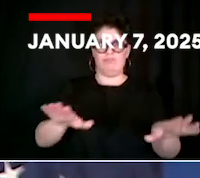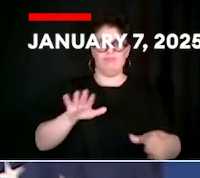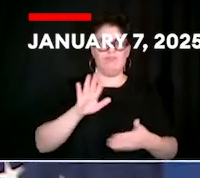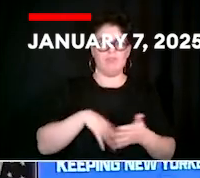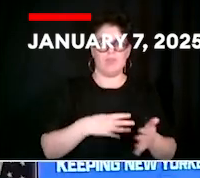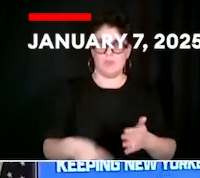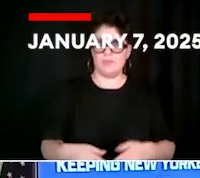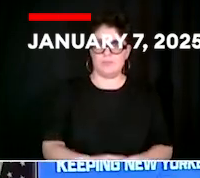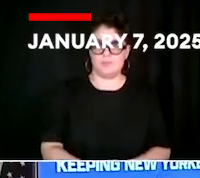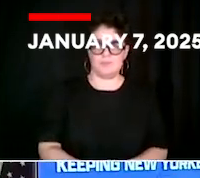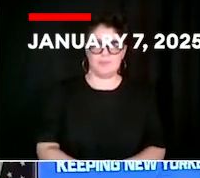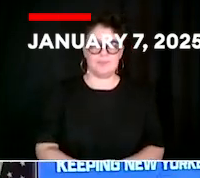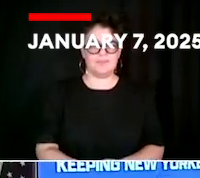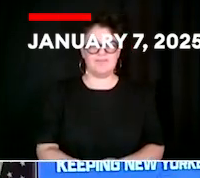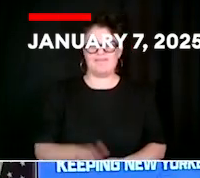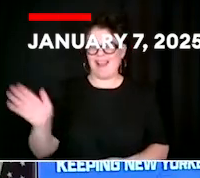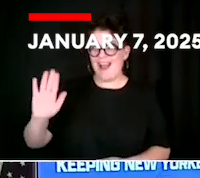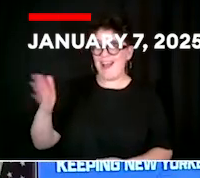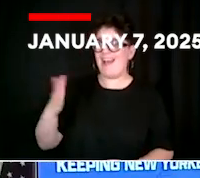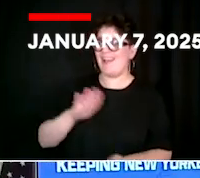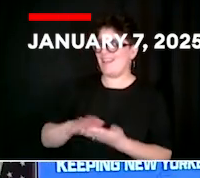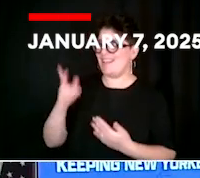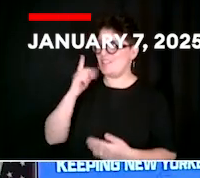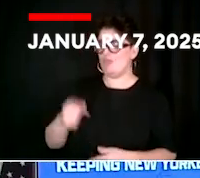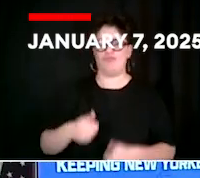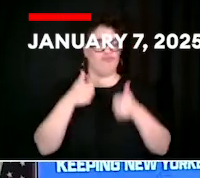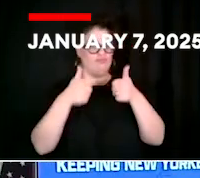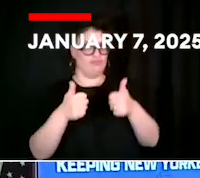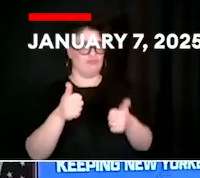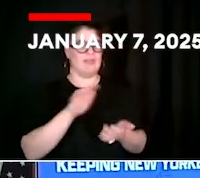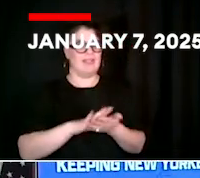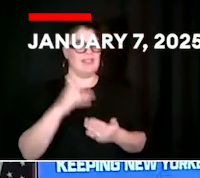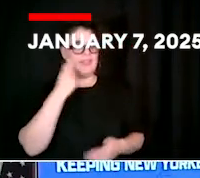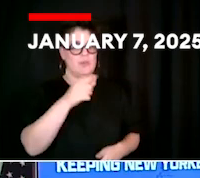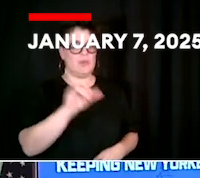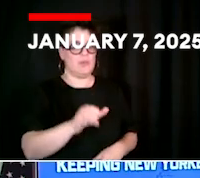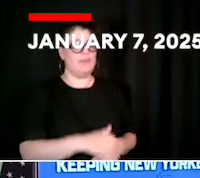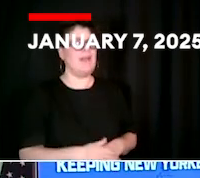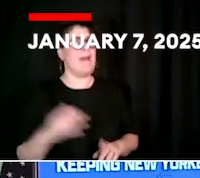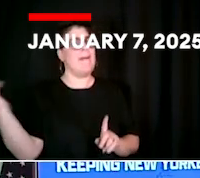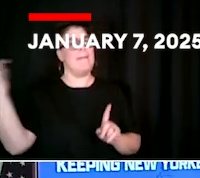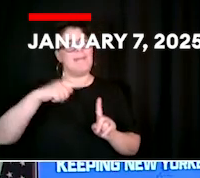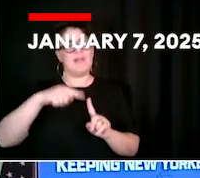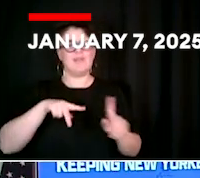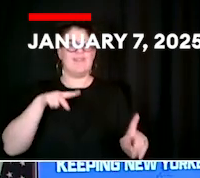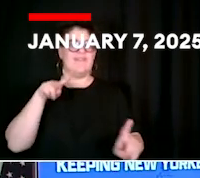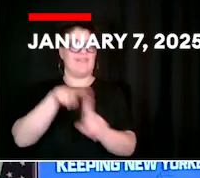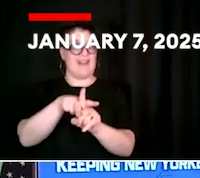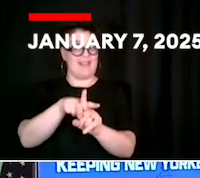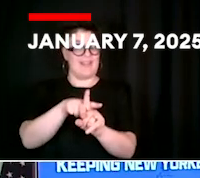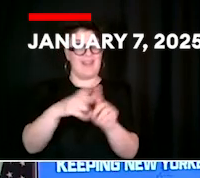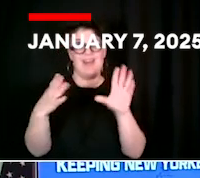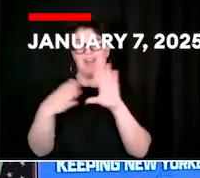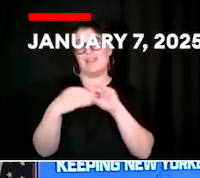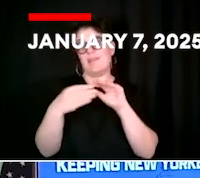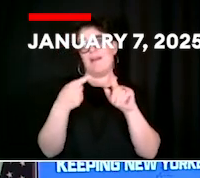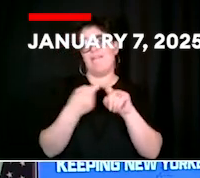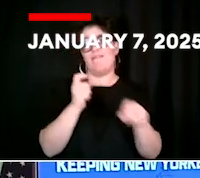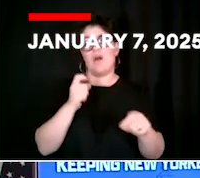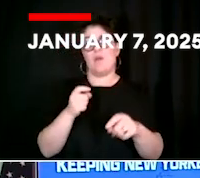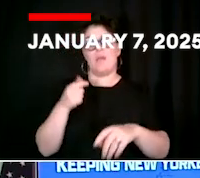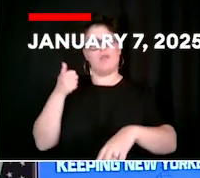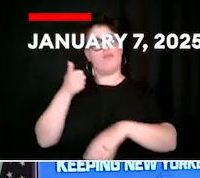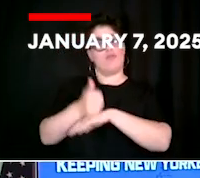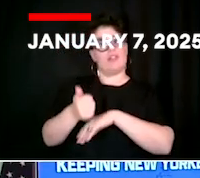you. Good to see you, too. Mr. Mayor, back to the filing and the statements by prosecutors in writing that they